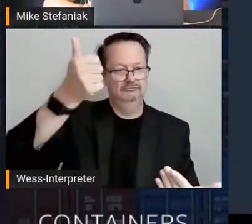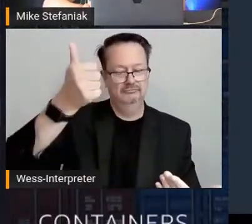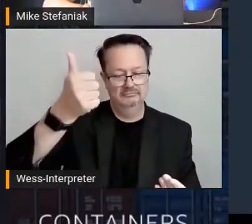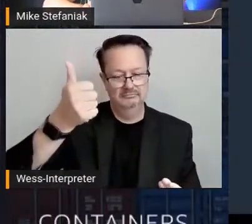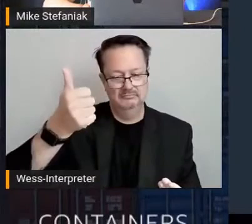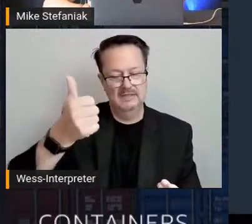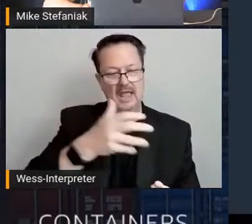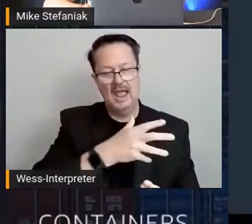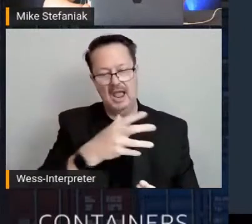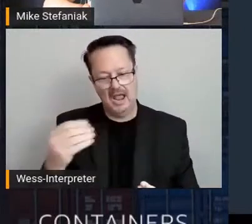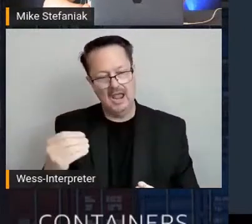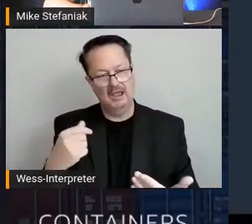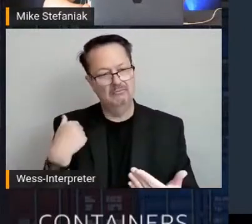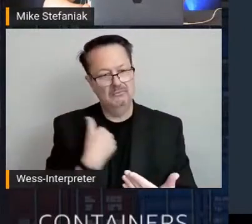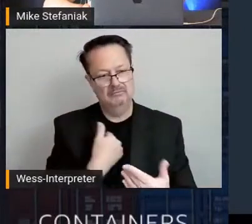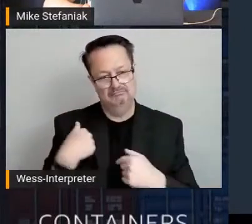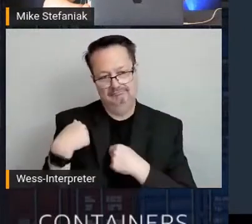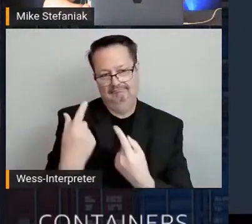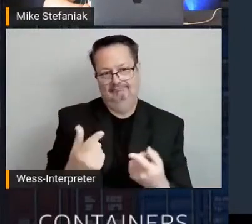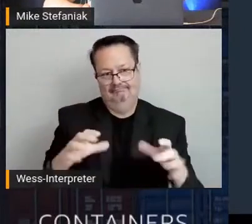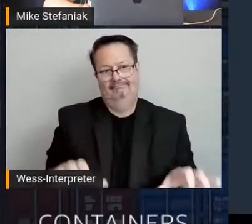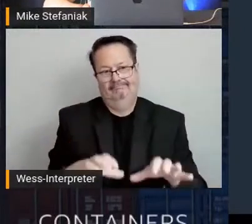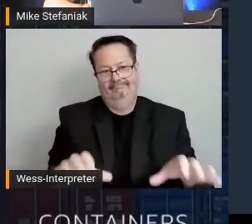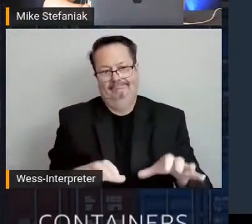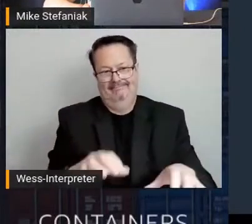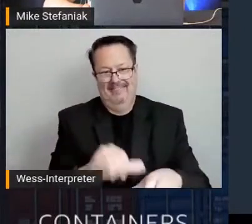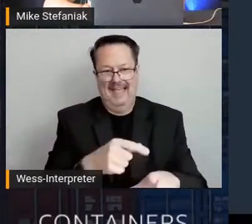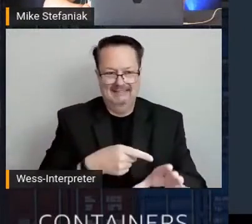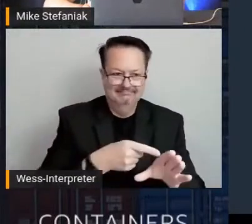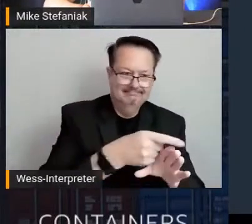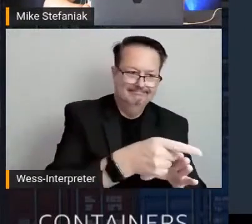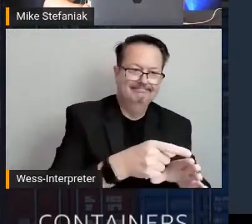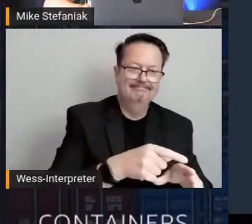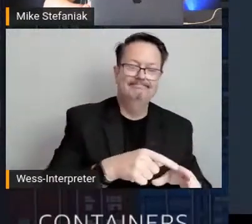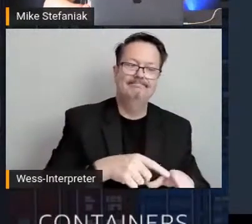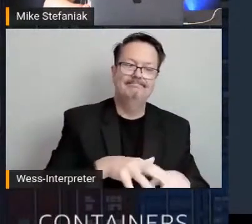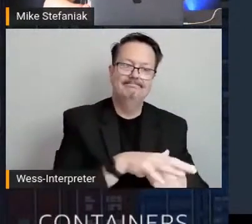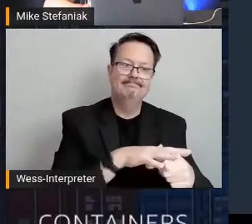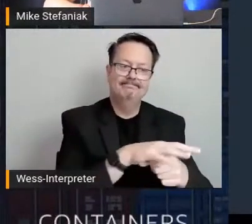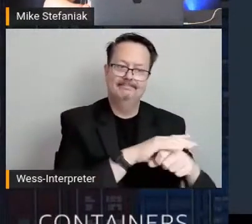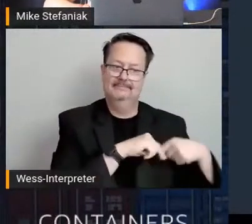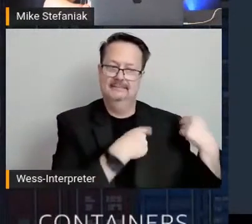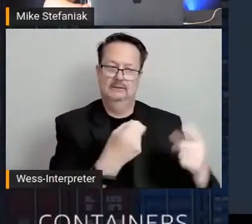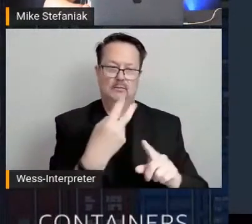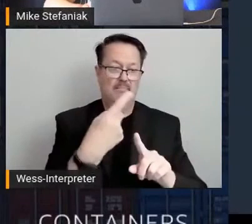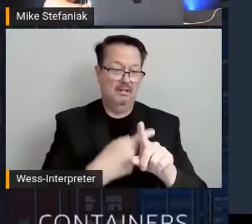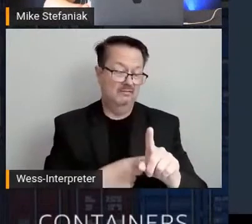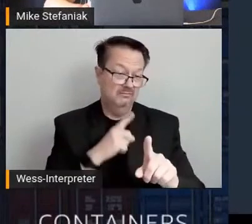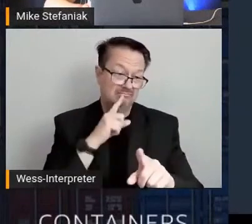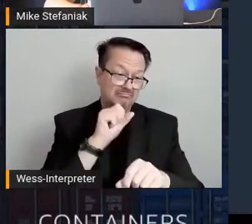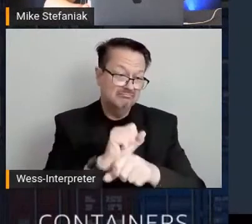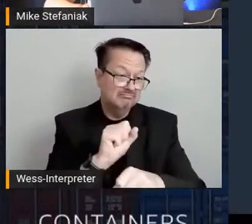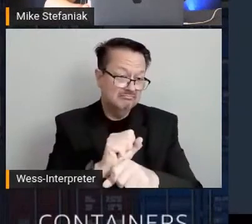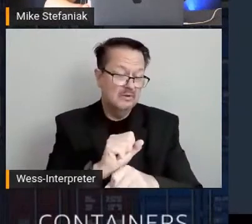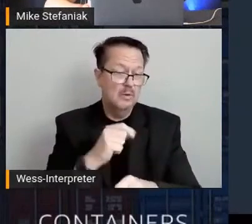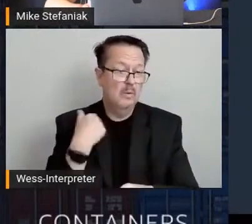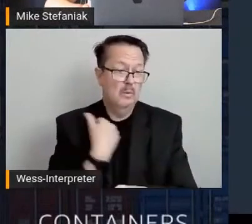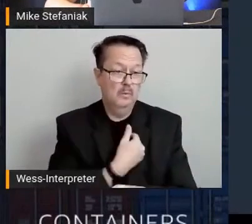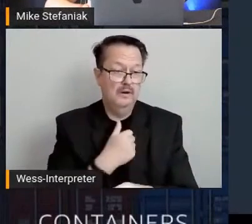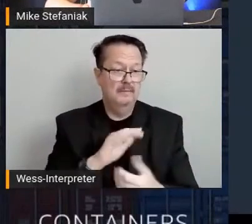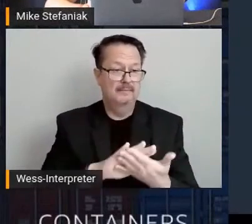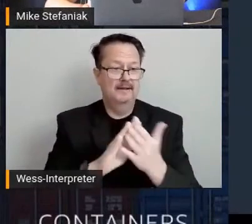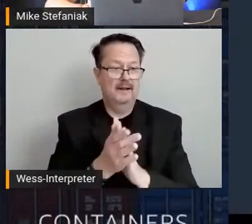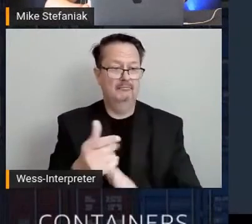And we've been doing a lot of work in this area over the last 12 months. As a matter of fact, we are going GA